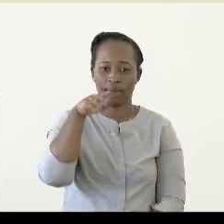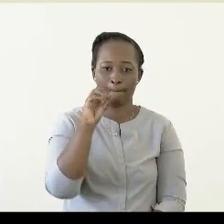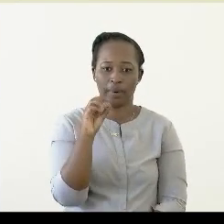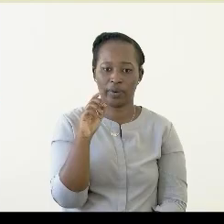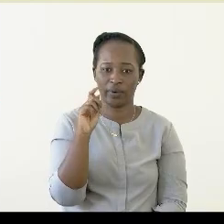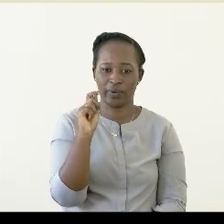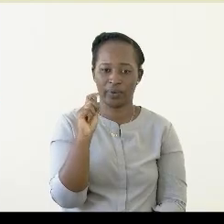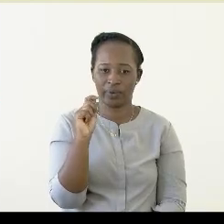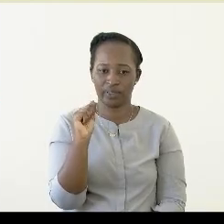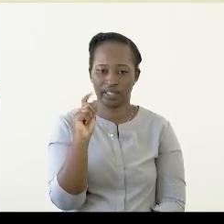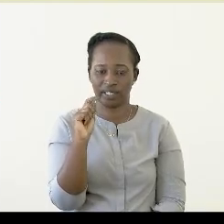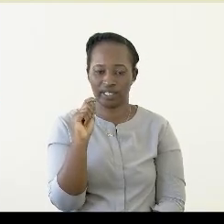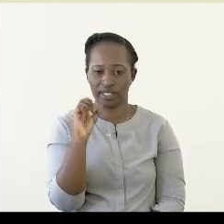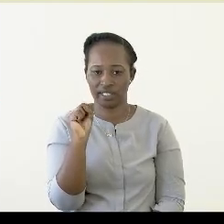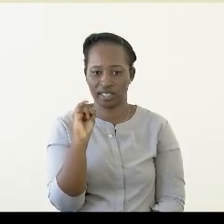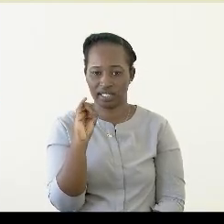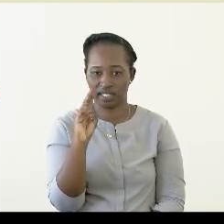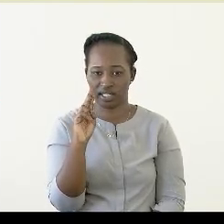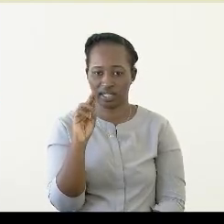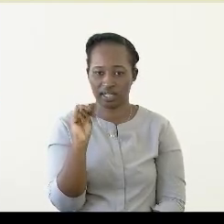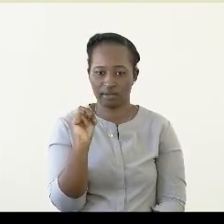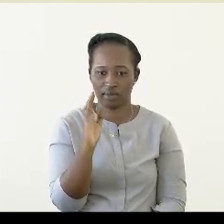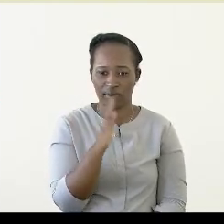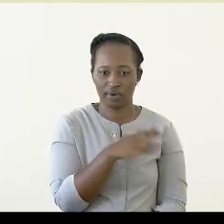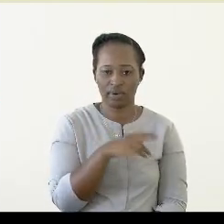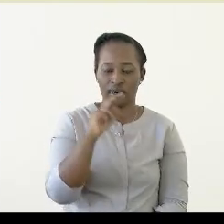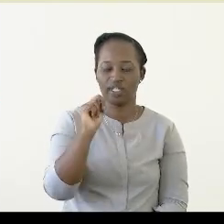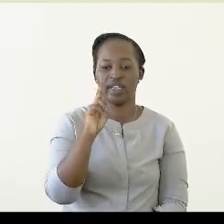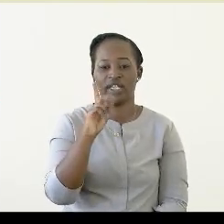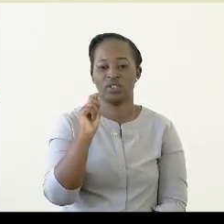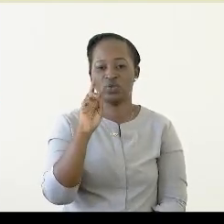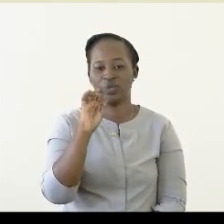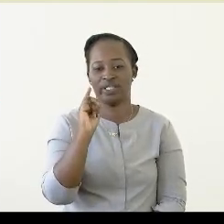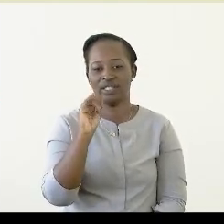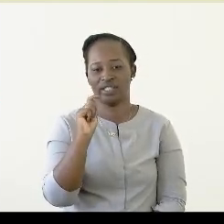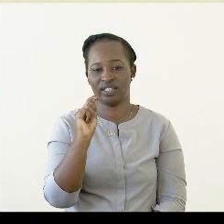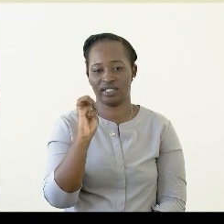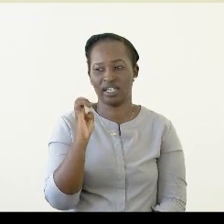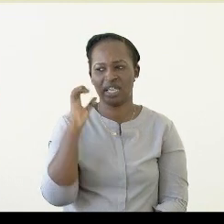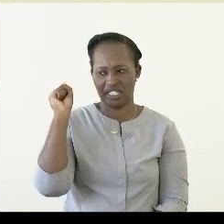nitrate in the suggested answers? Yes, we have it here.